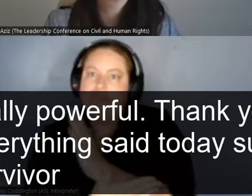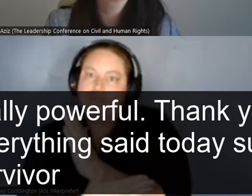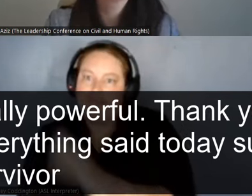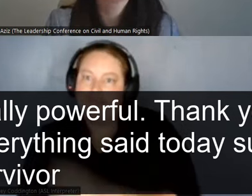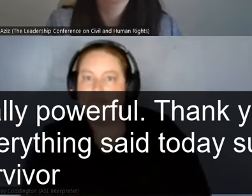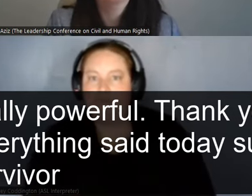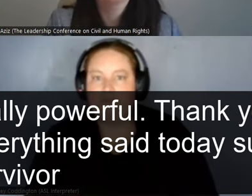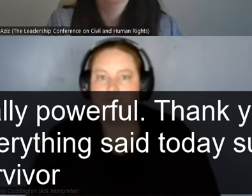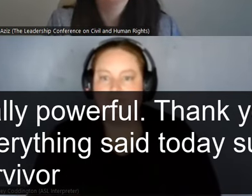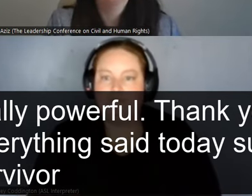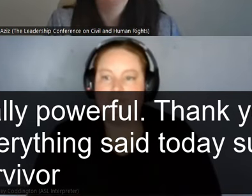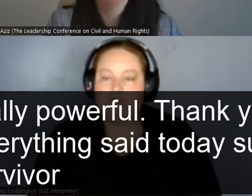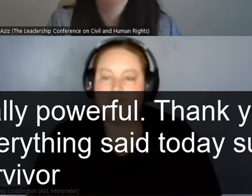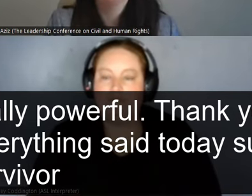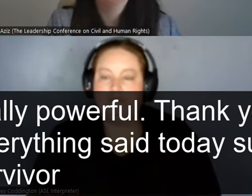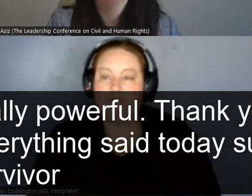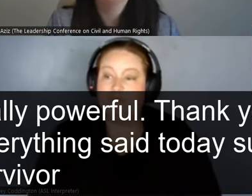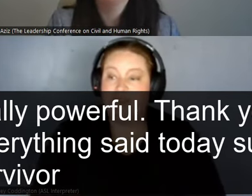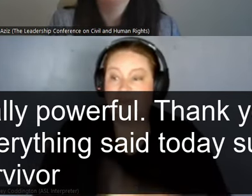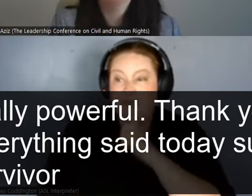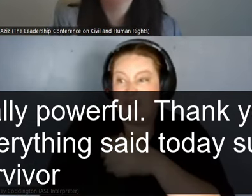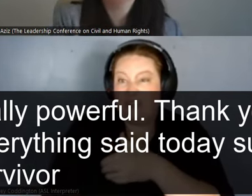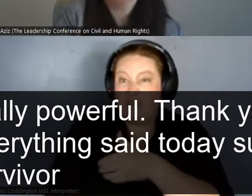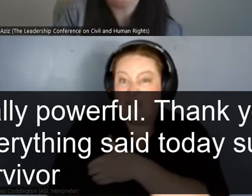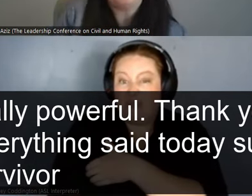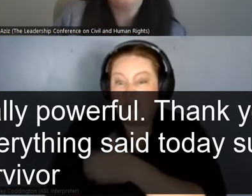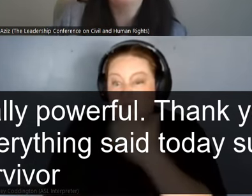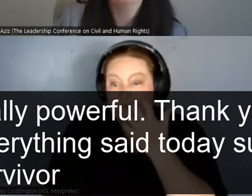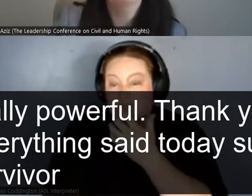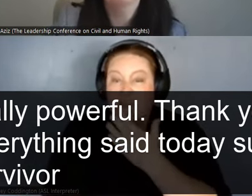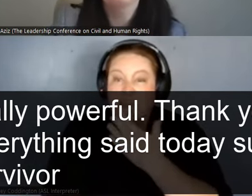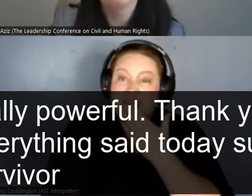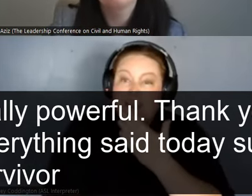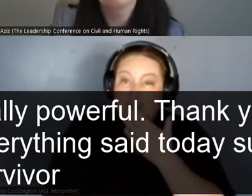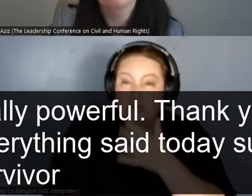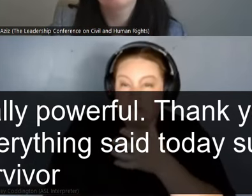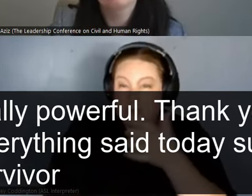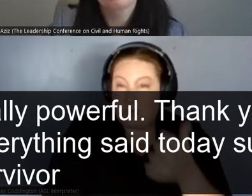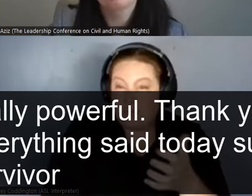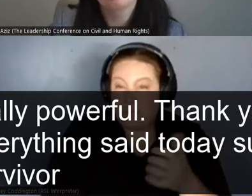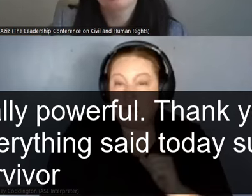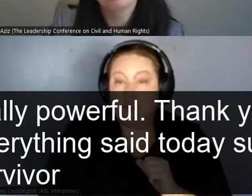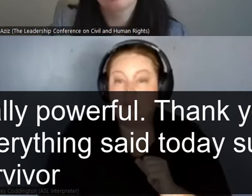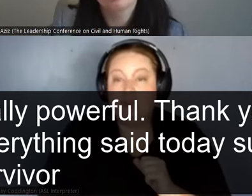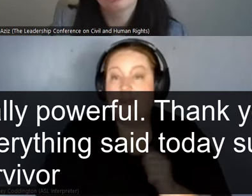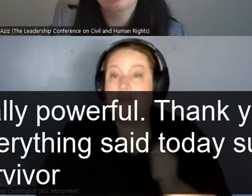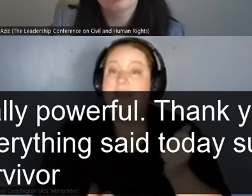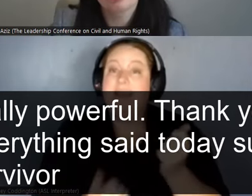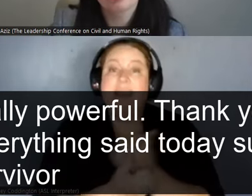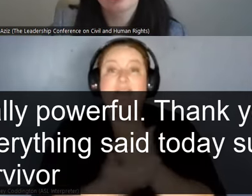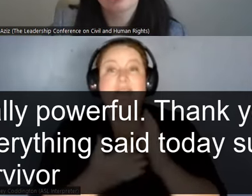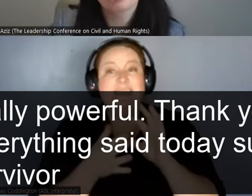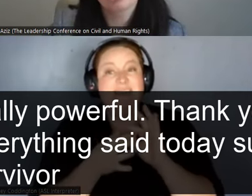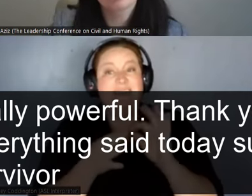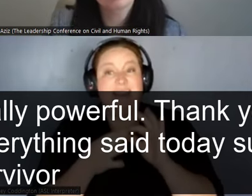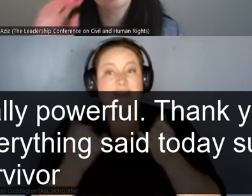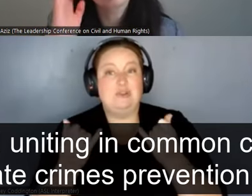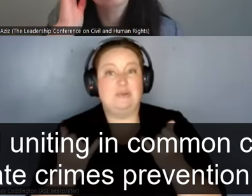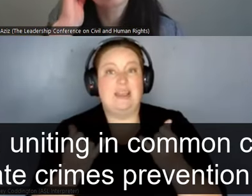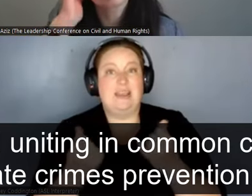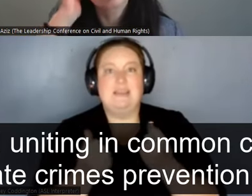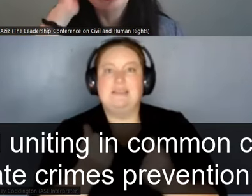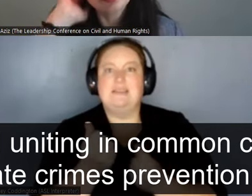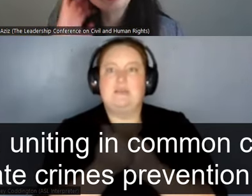That was really powerful. Thank you so much, Hardeep. Everything said today supports